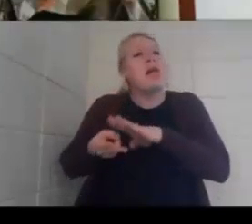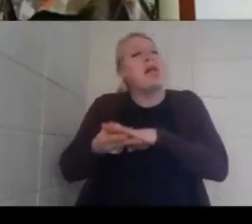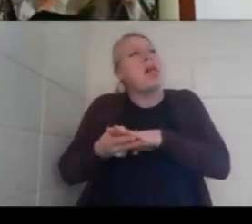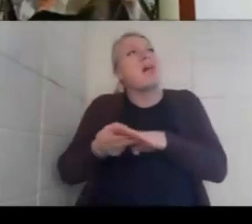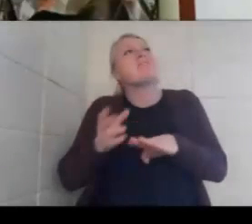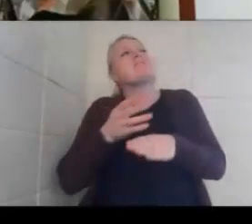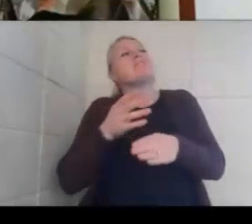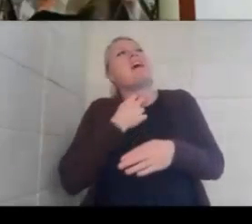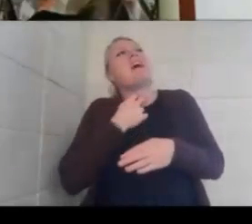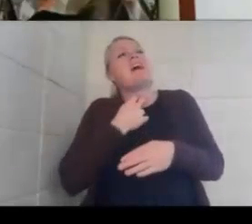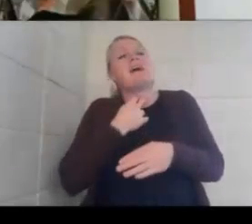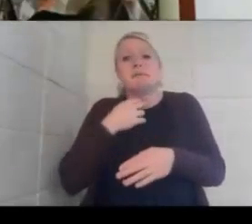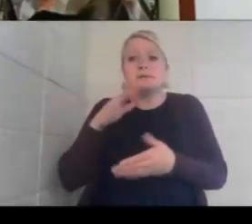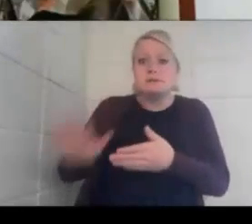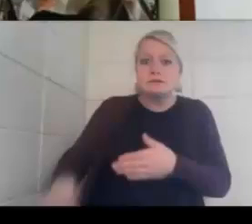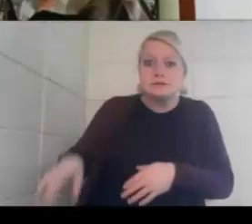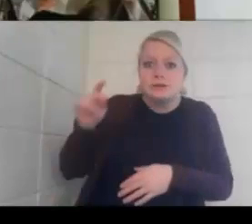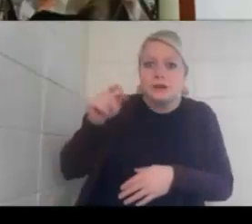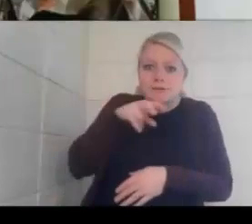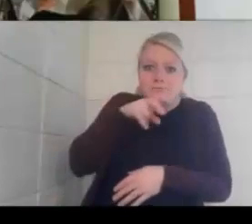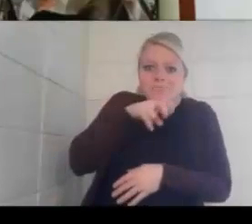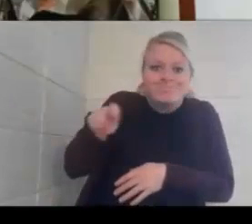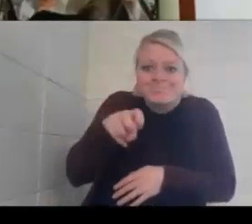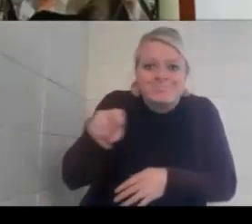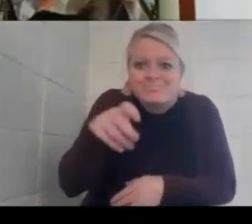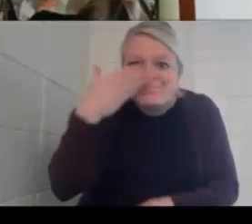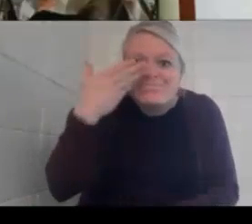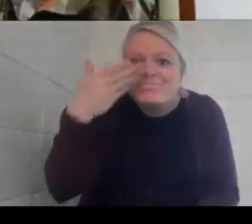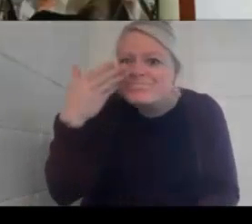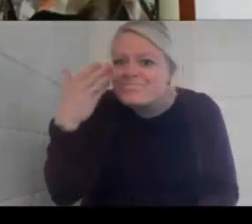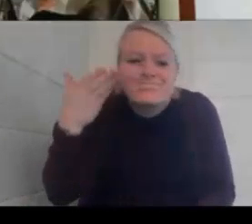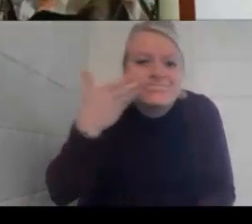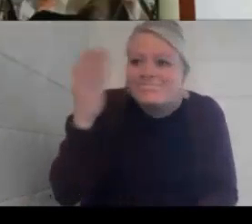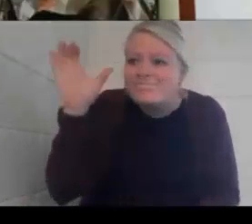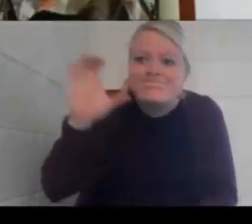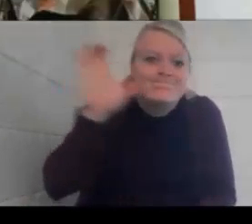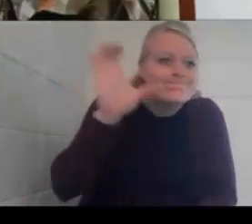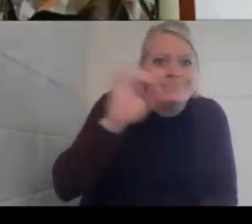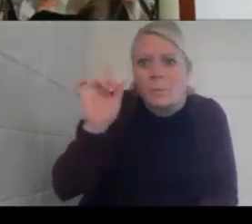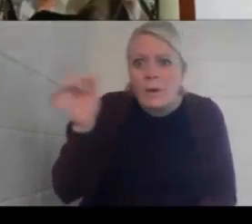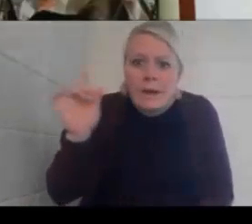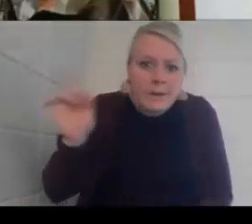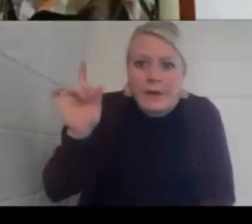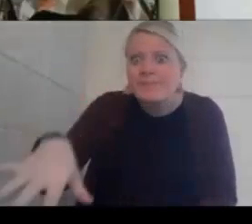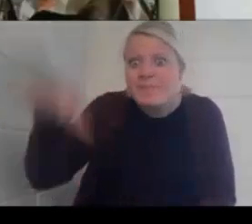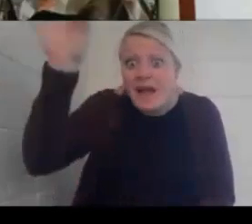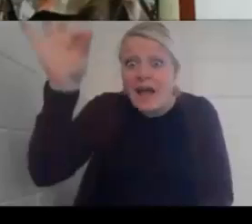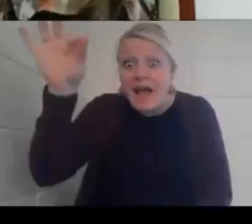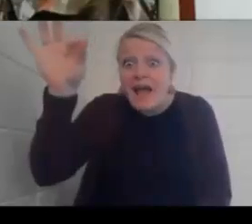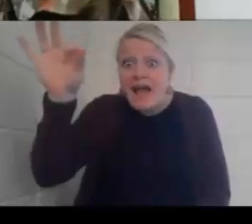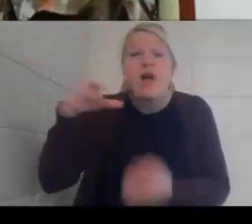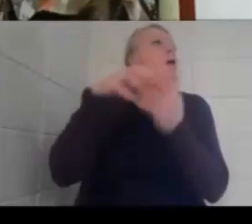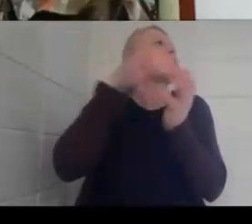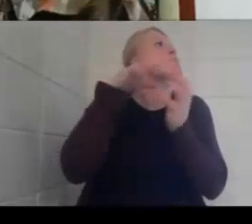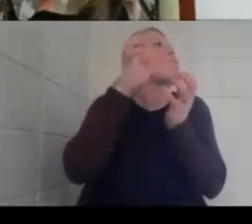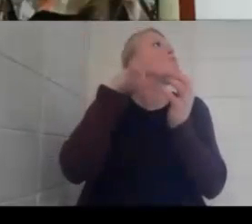underneath and they need help, I'm stuck. You can use a dog to go sniff and search for